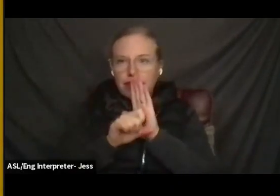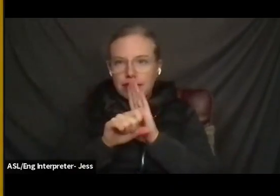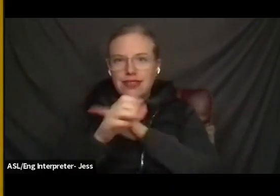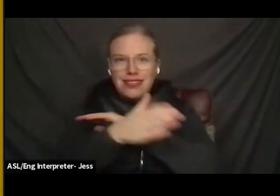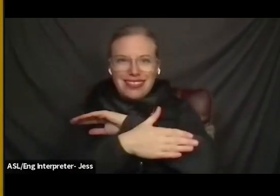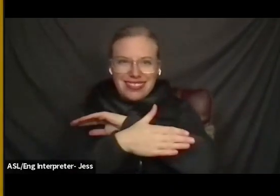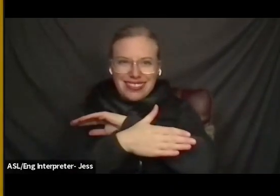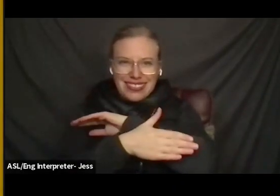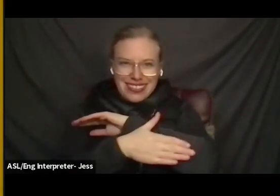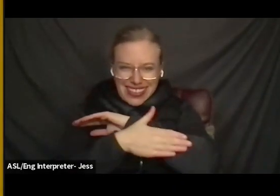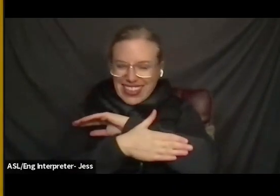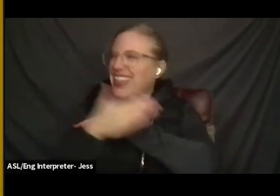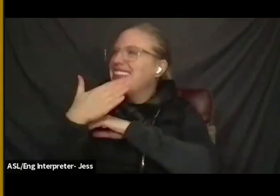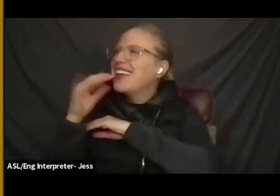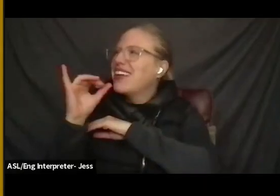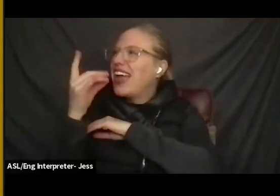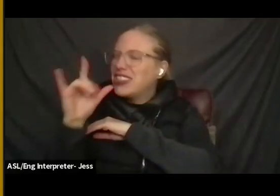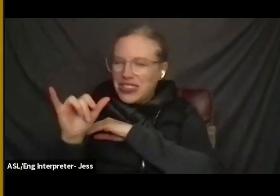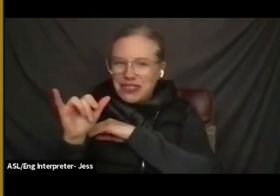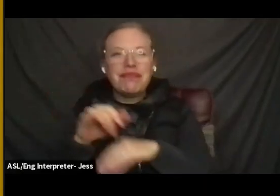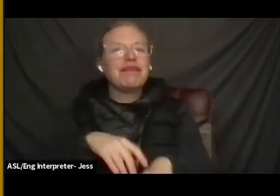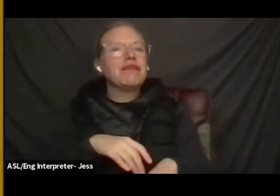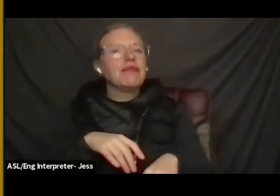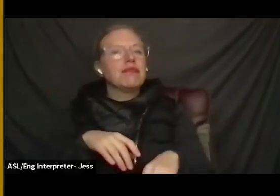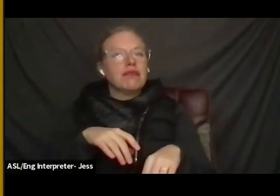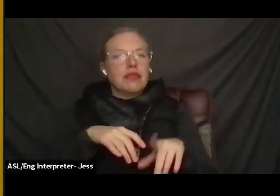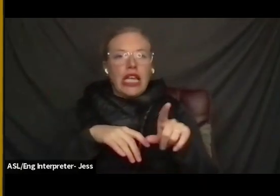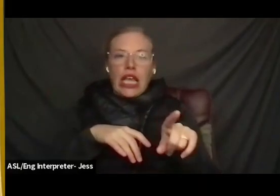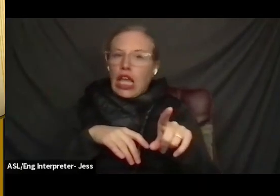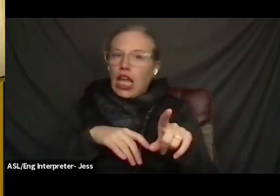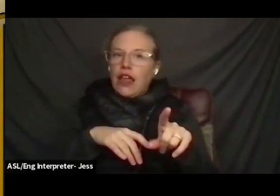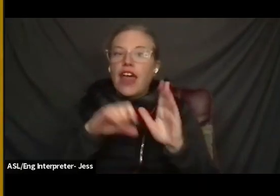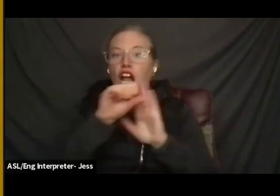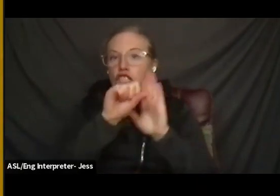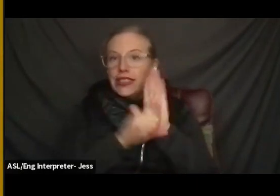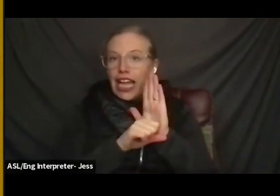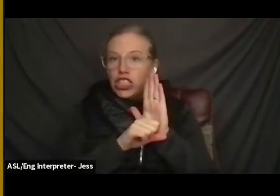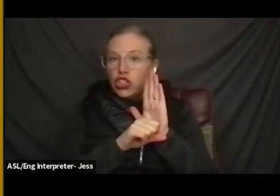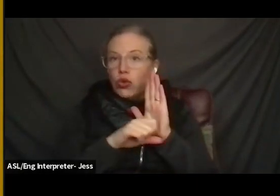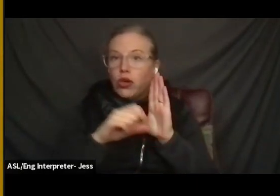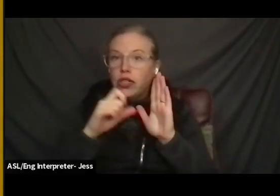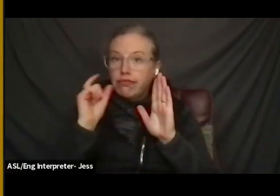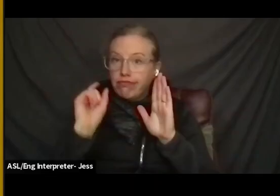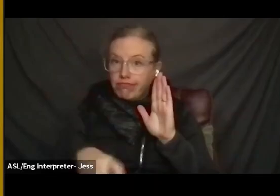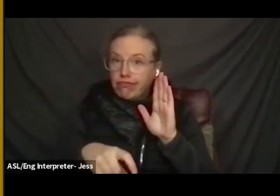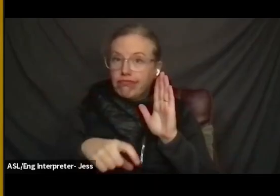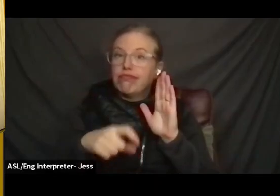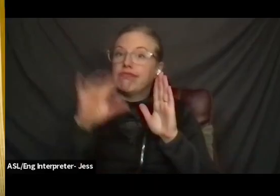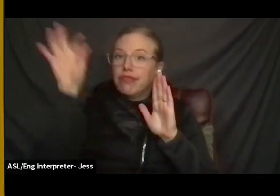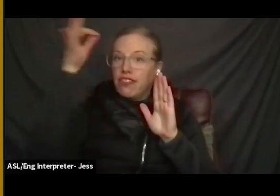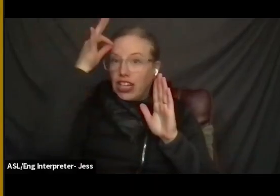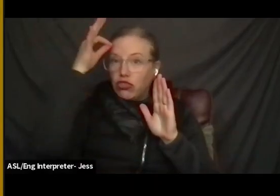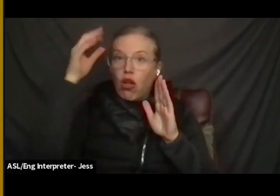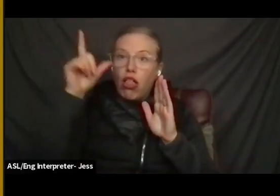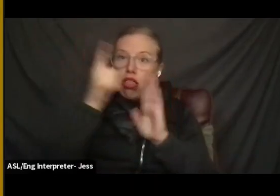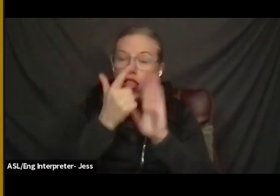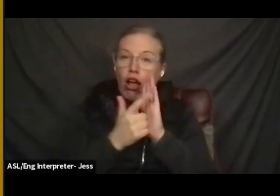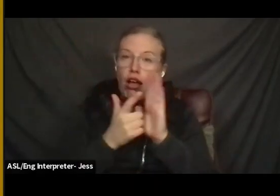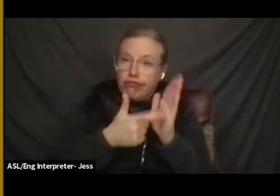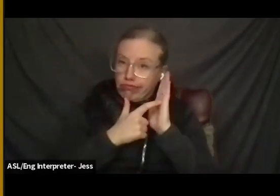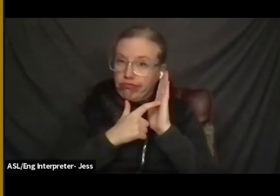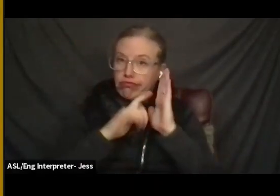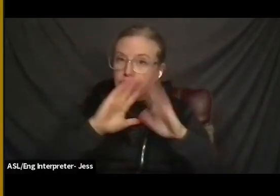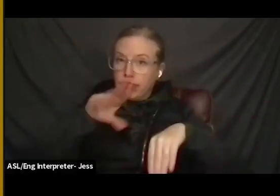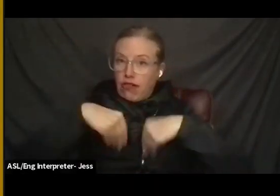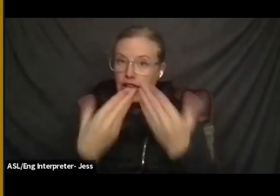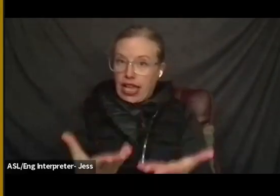Ashley. And they are statutory by nature, which means they exist under federal law.